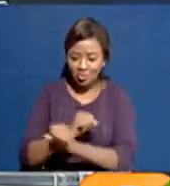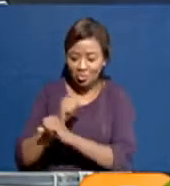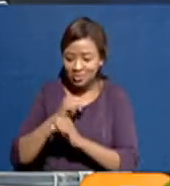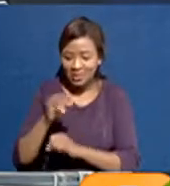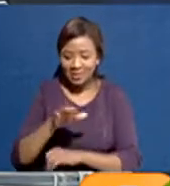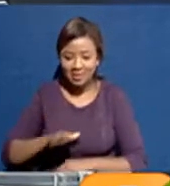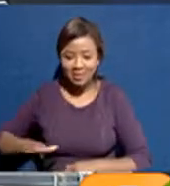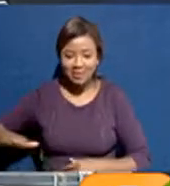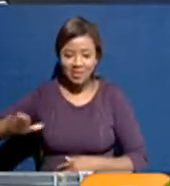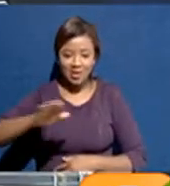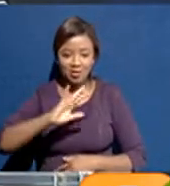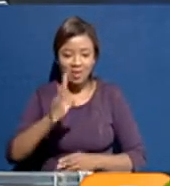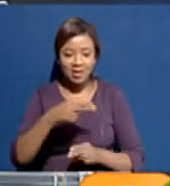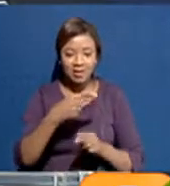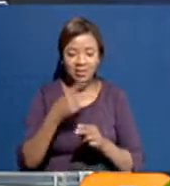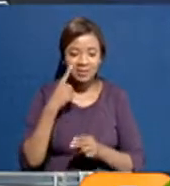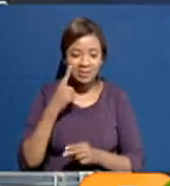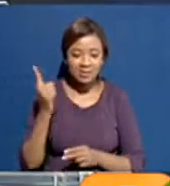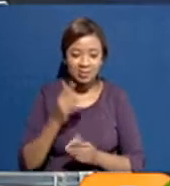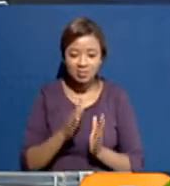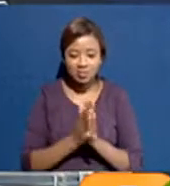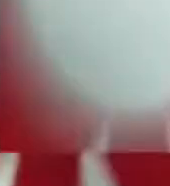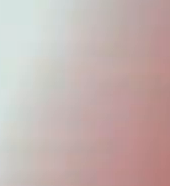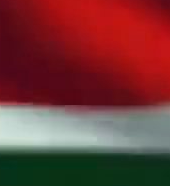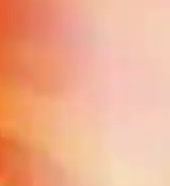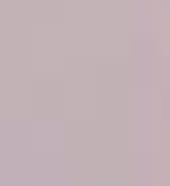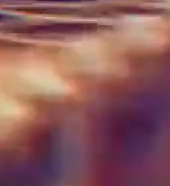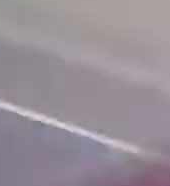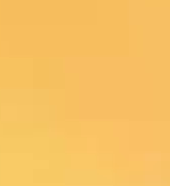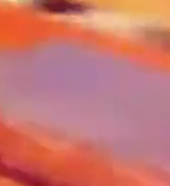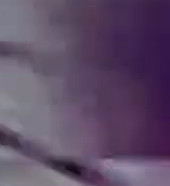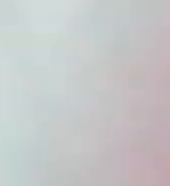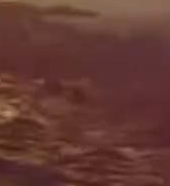environment. Edward Chwea with more details.